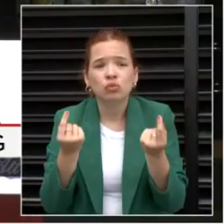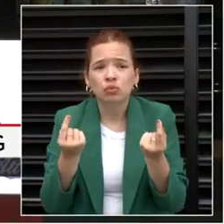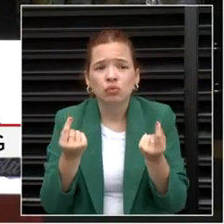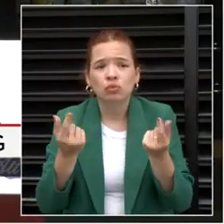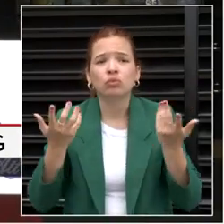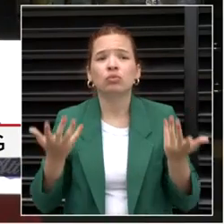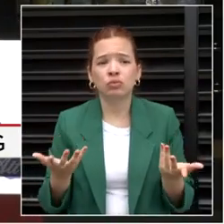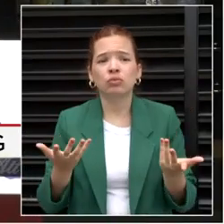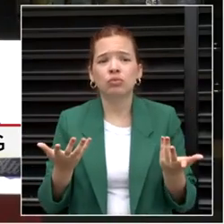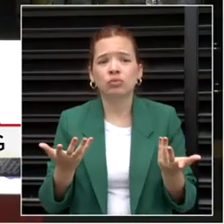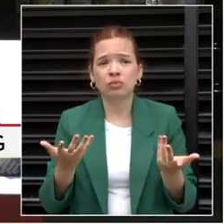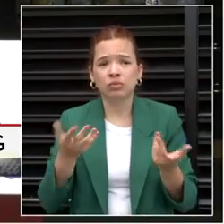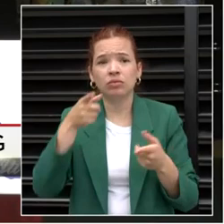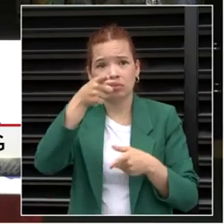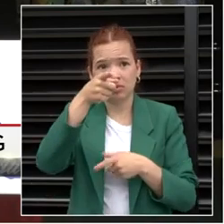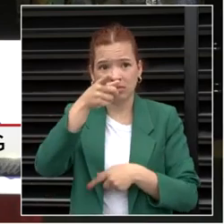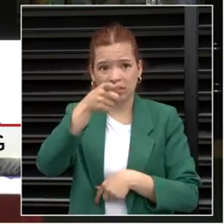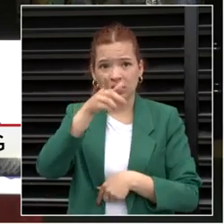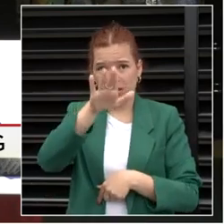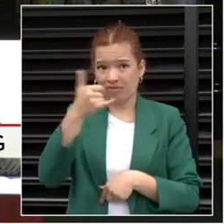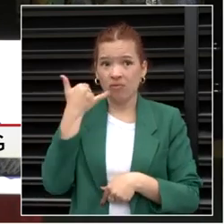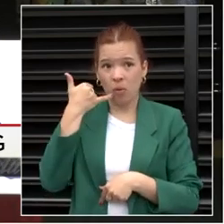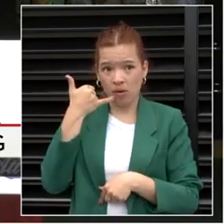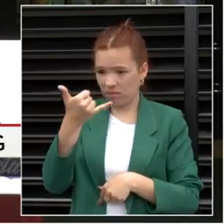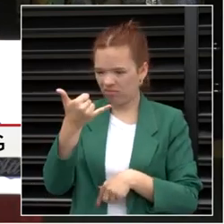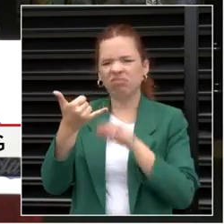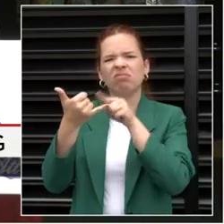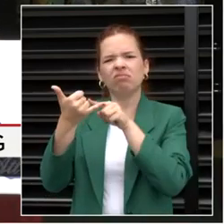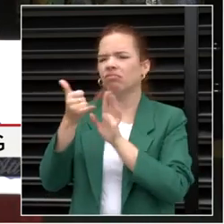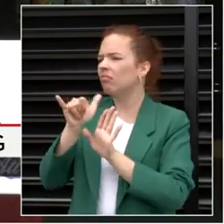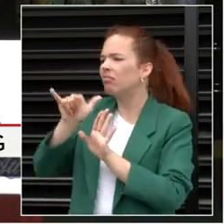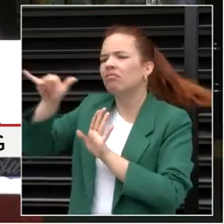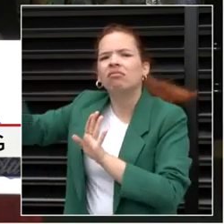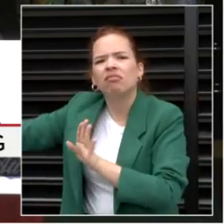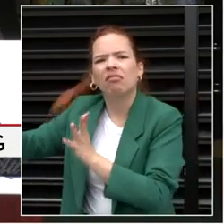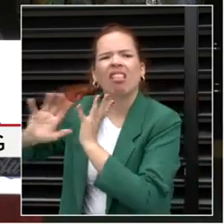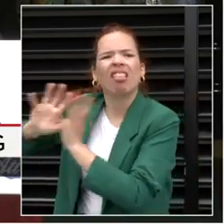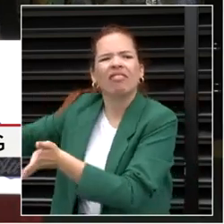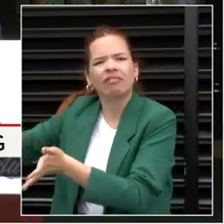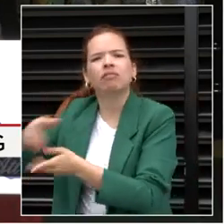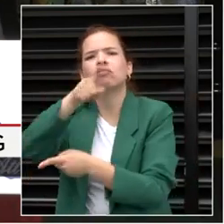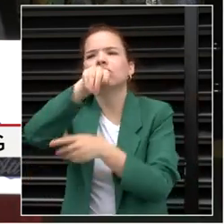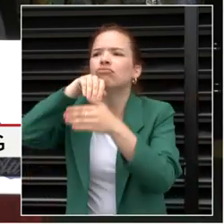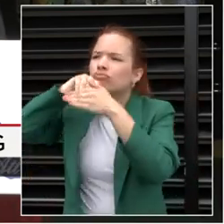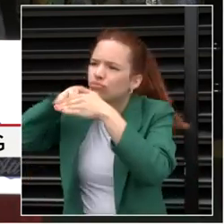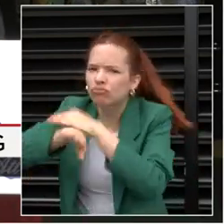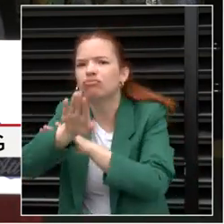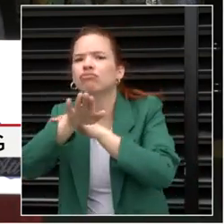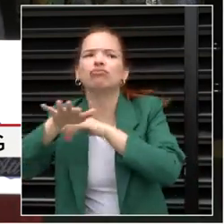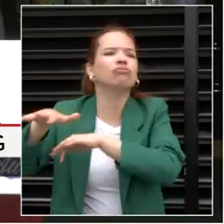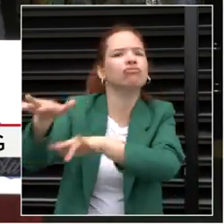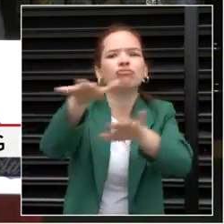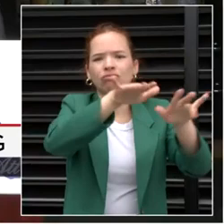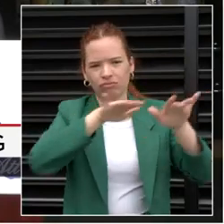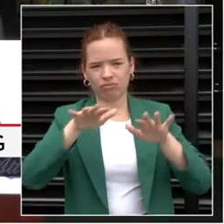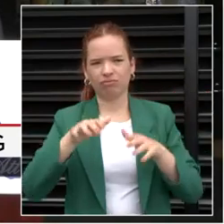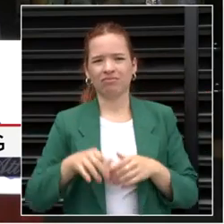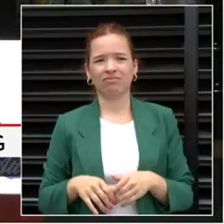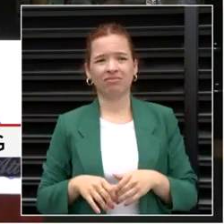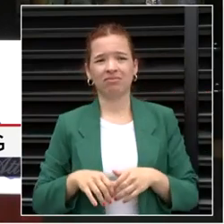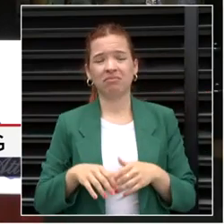It could become a trend. And lastly, I would like to make some acknowledgments to